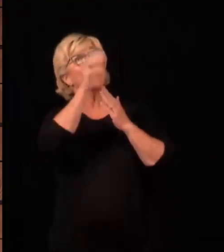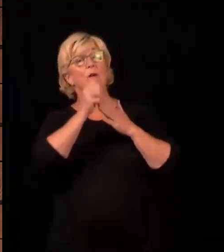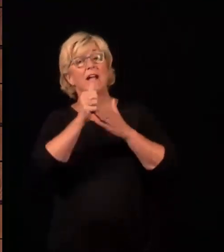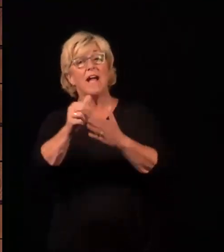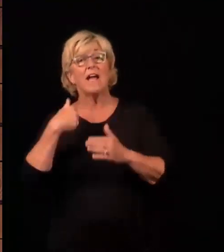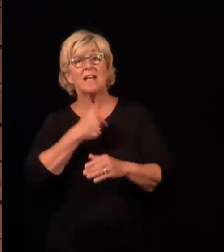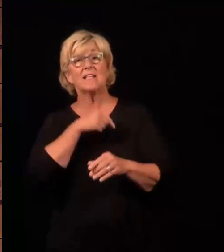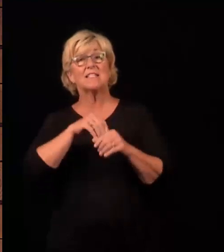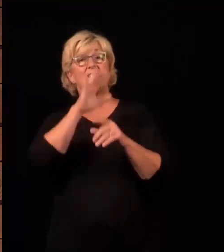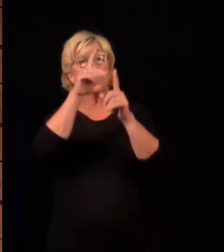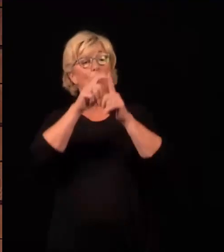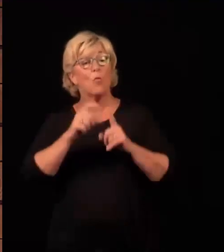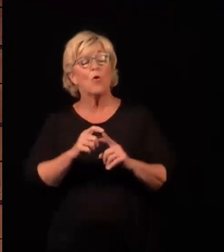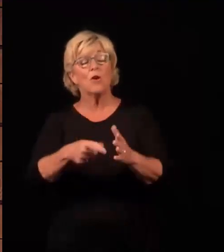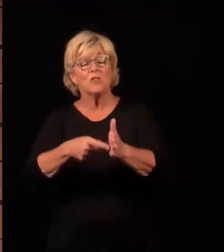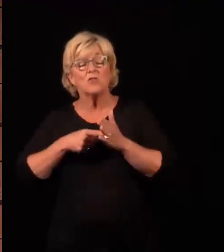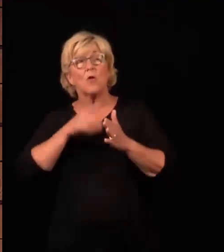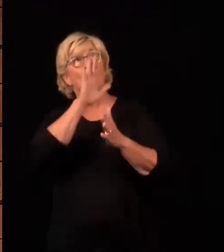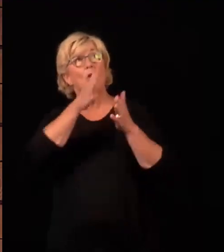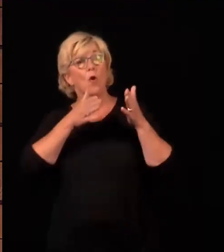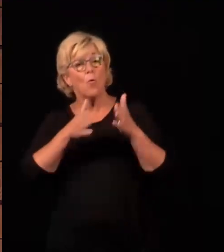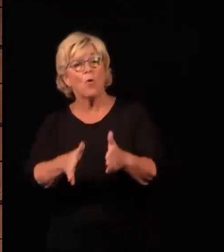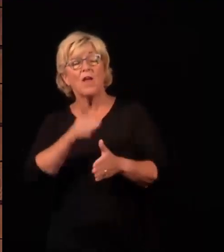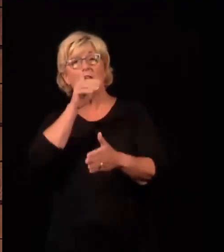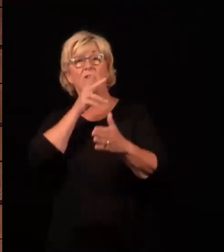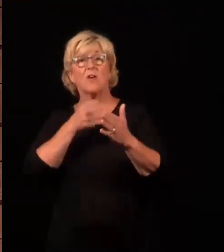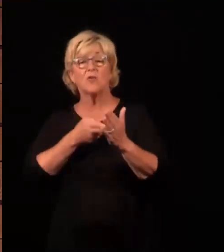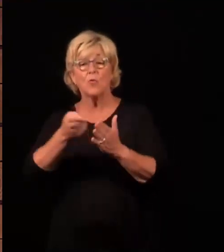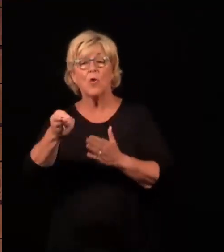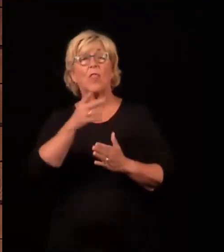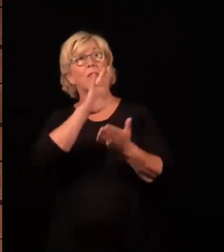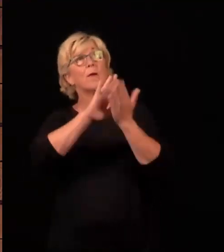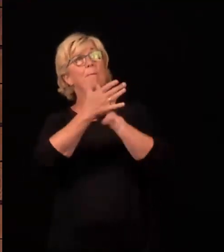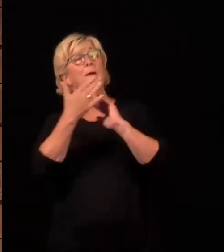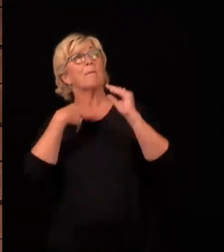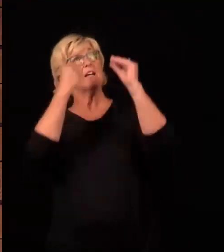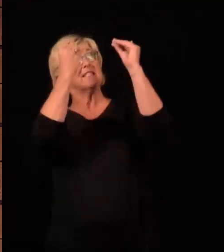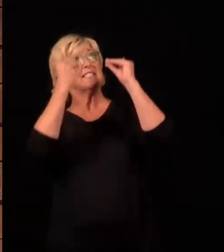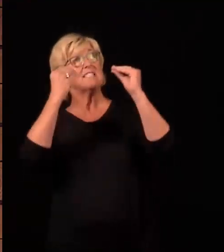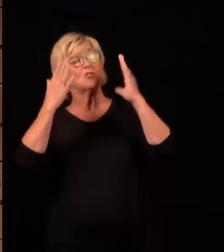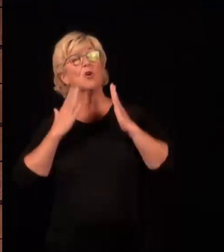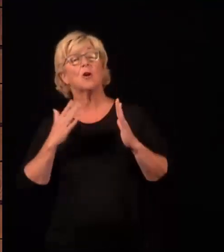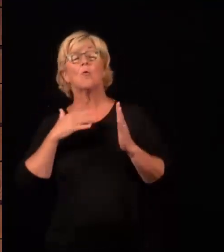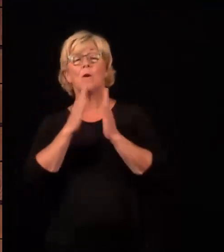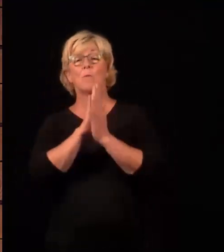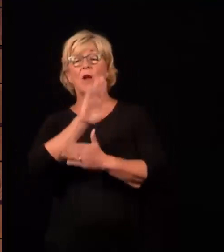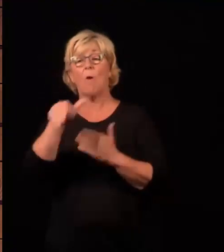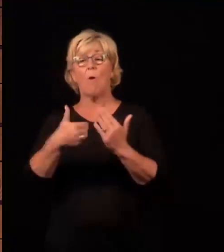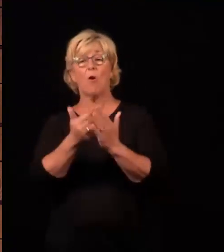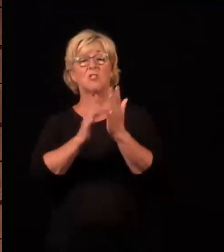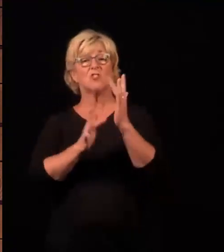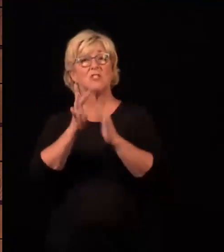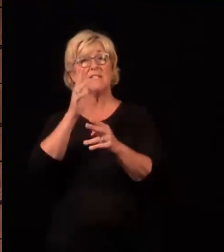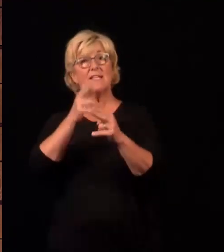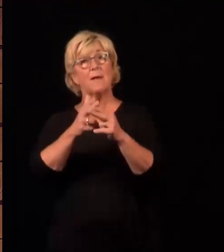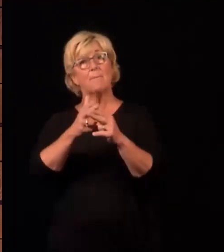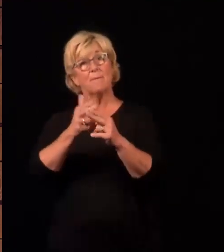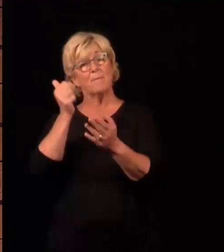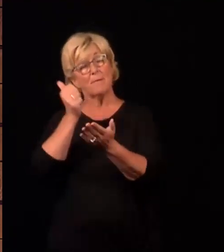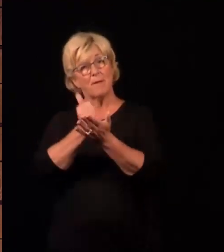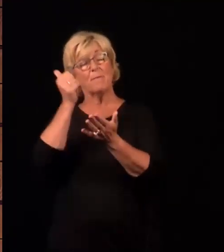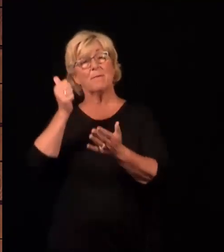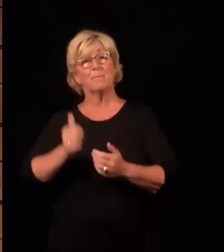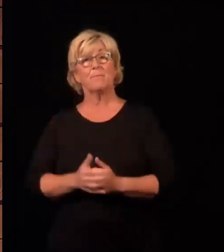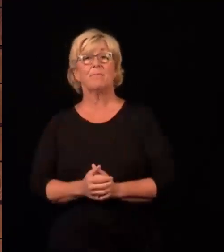guide us in Your Word. Show us Your way and Your truth. You be our teacher this morning, for we pray it in Jesus' name.